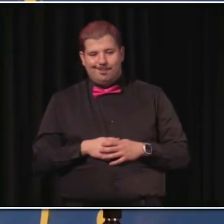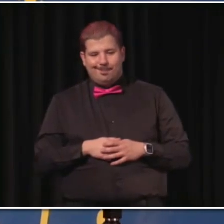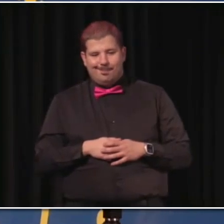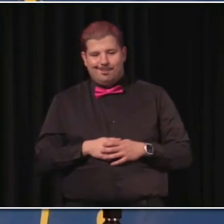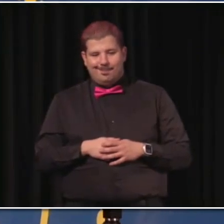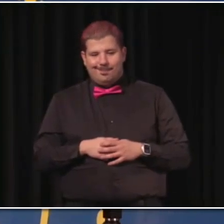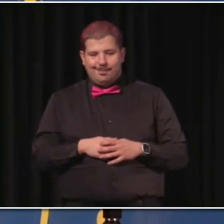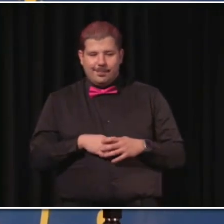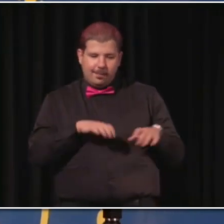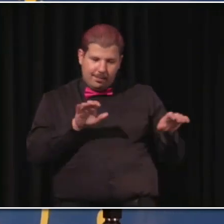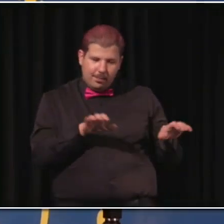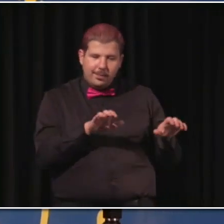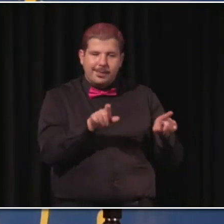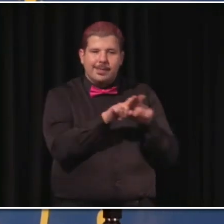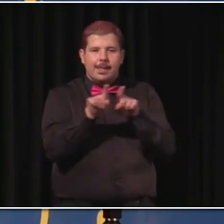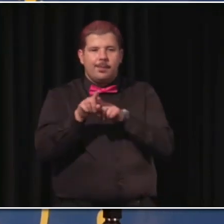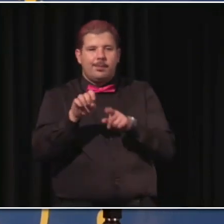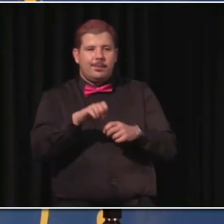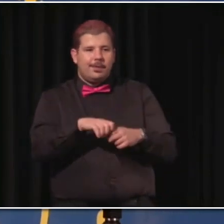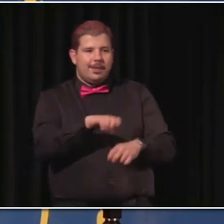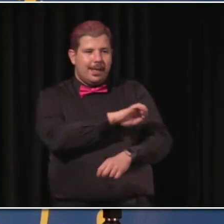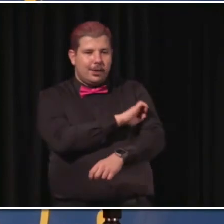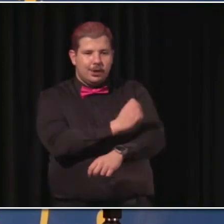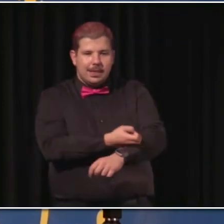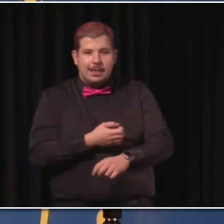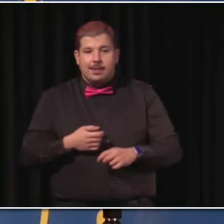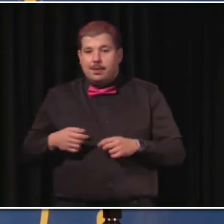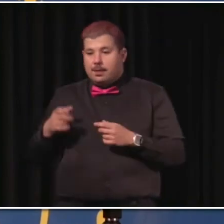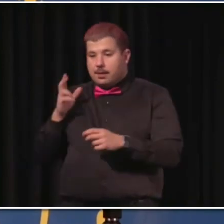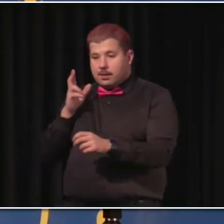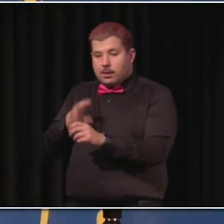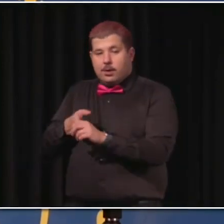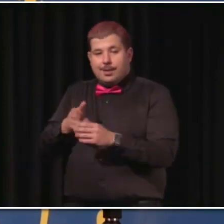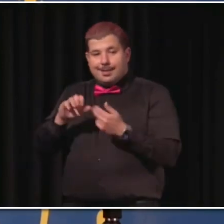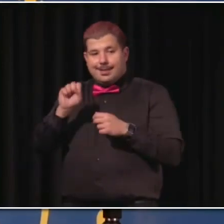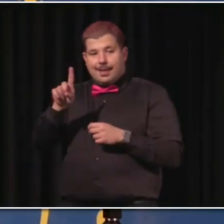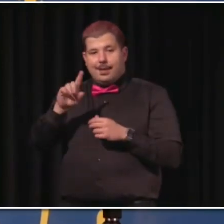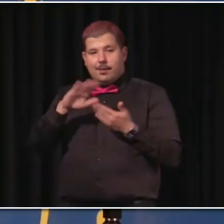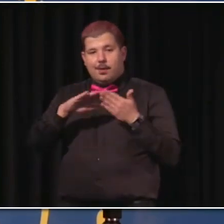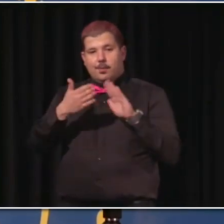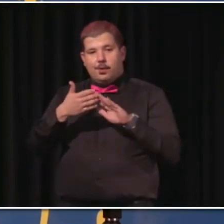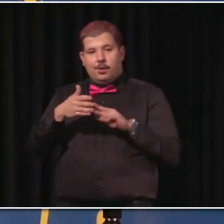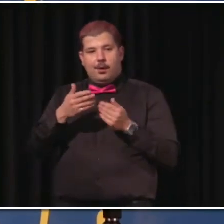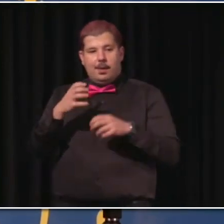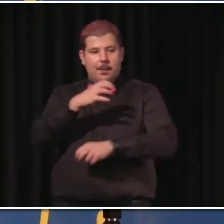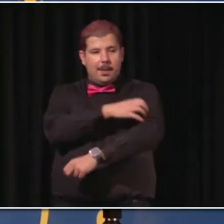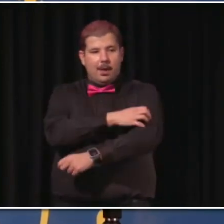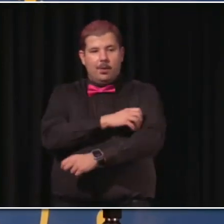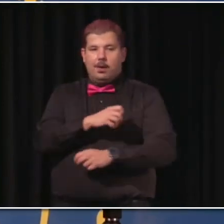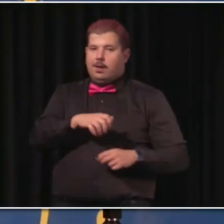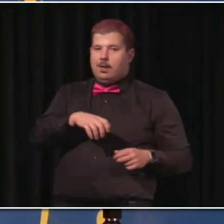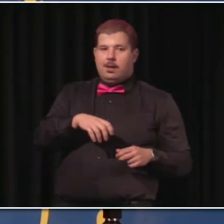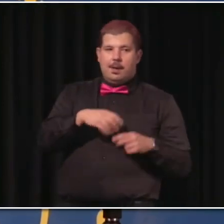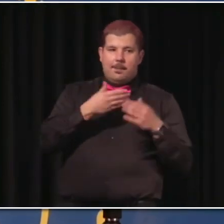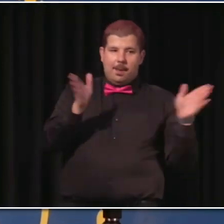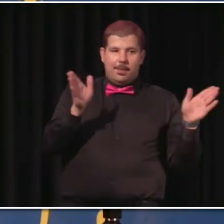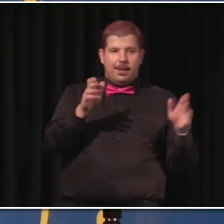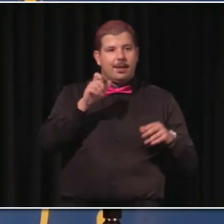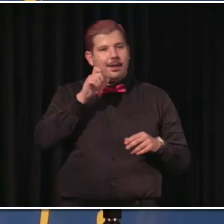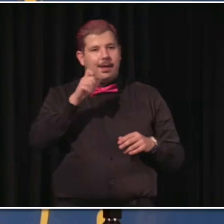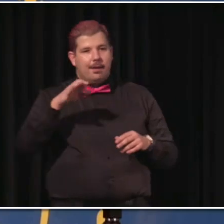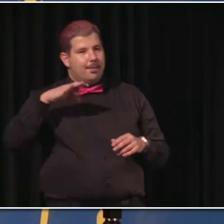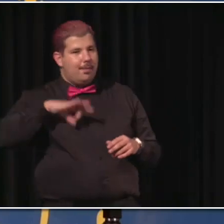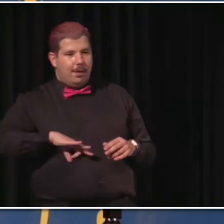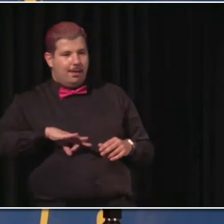And we're doing the same with energy by joining San Diego Community Power, a public, not-for-profit energy